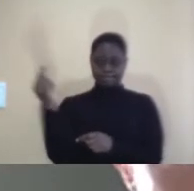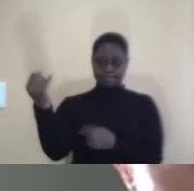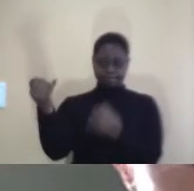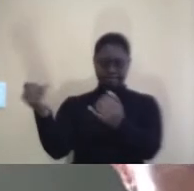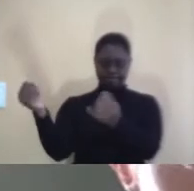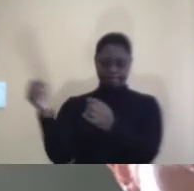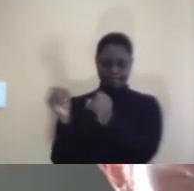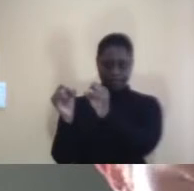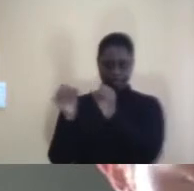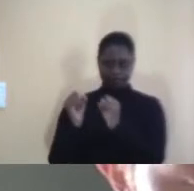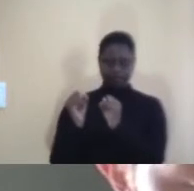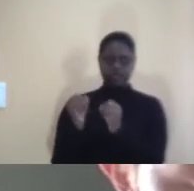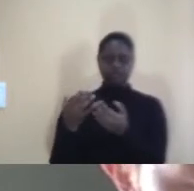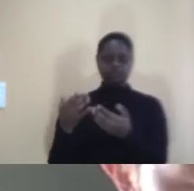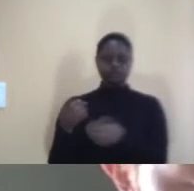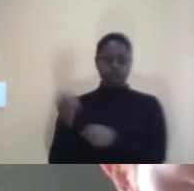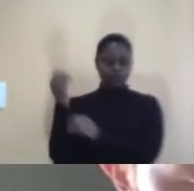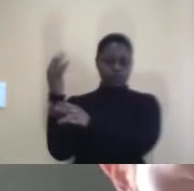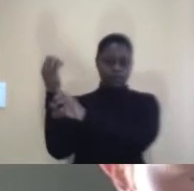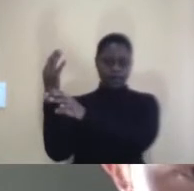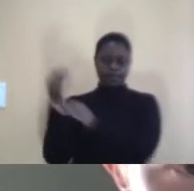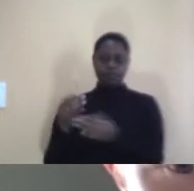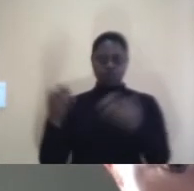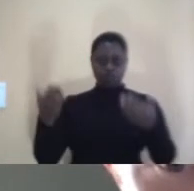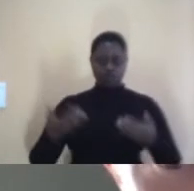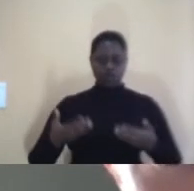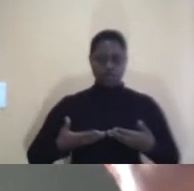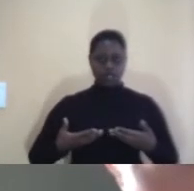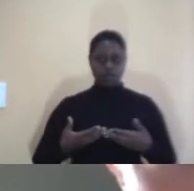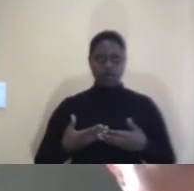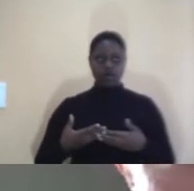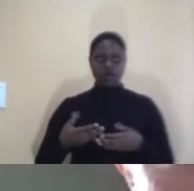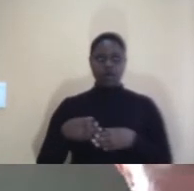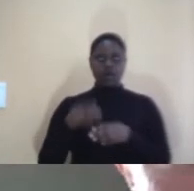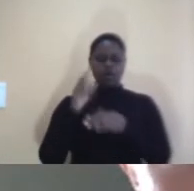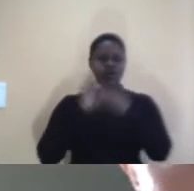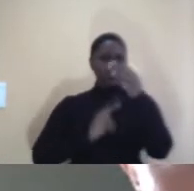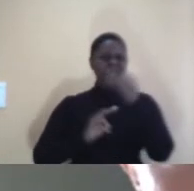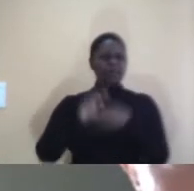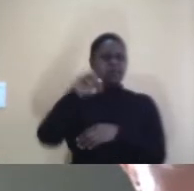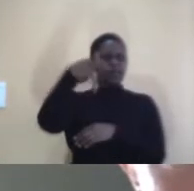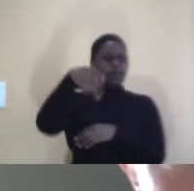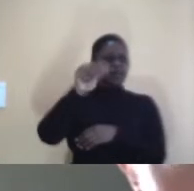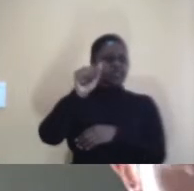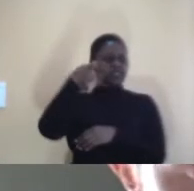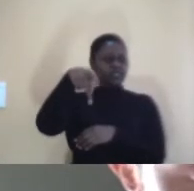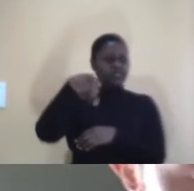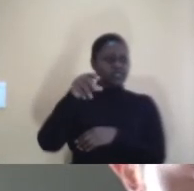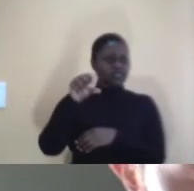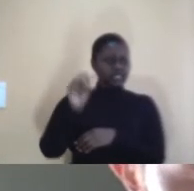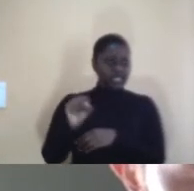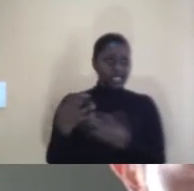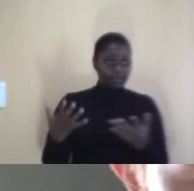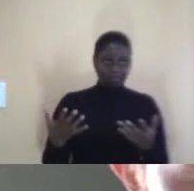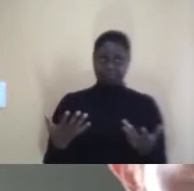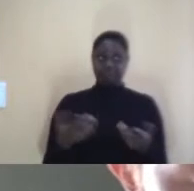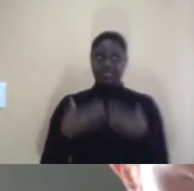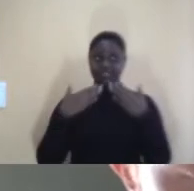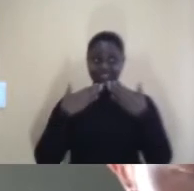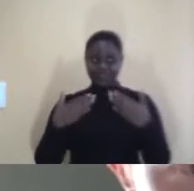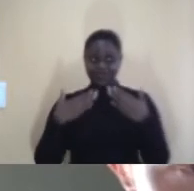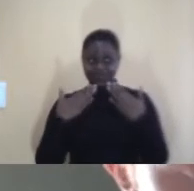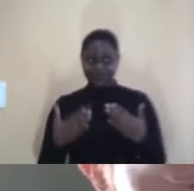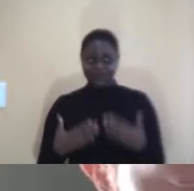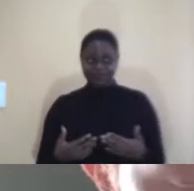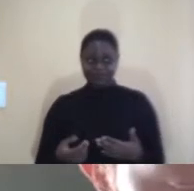over. I'm allowing you, Honorable Papas, to commence with your debate. Thank you. You